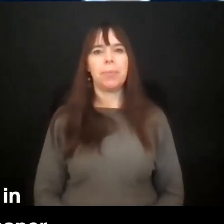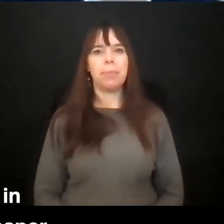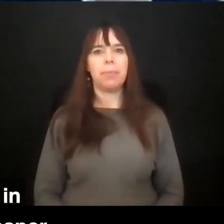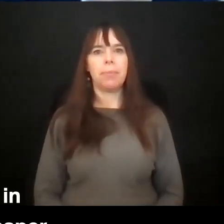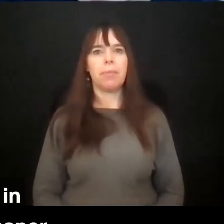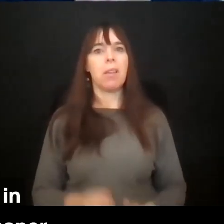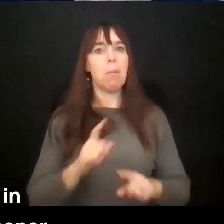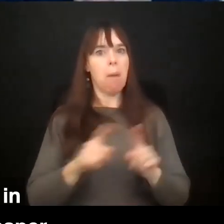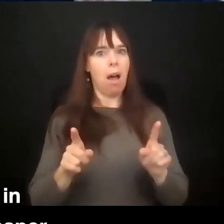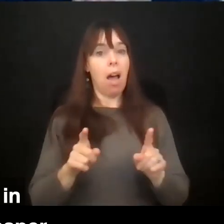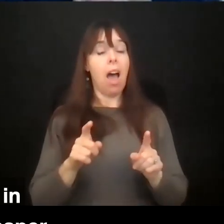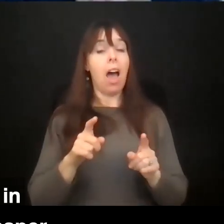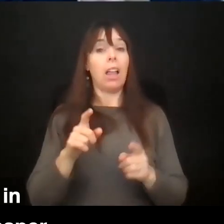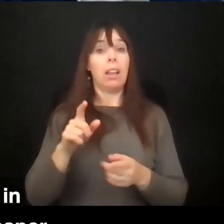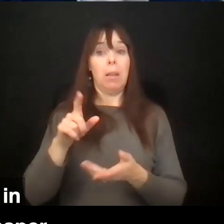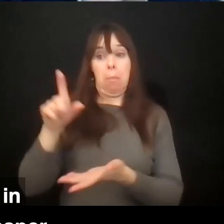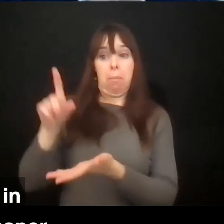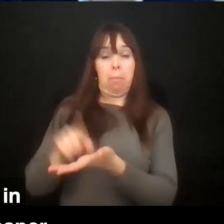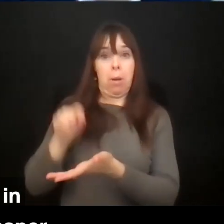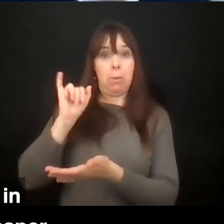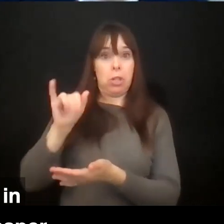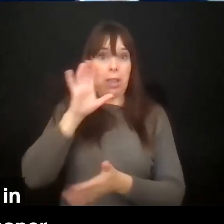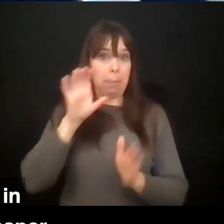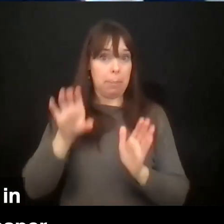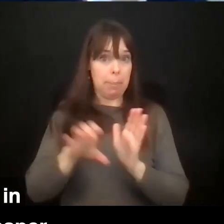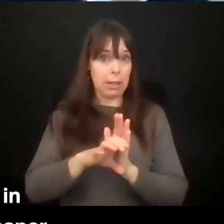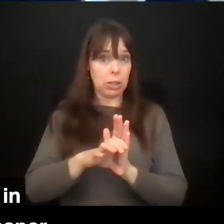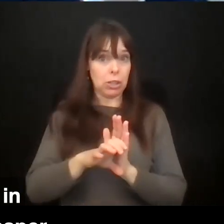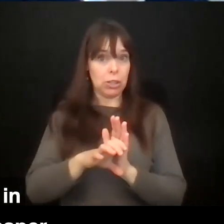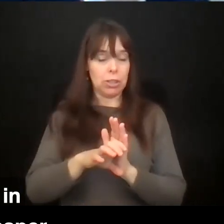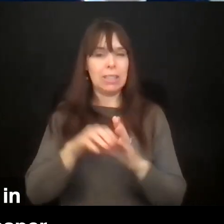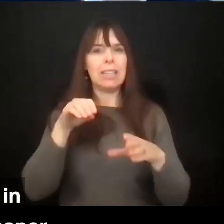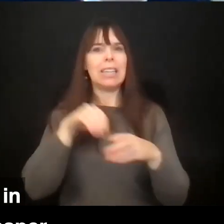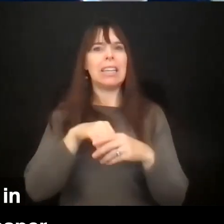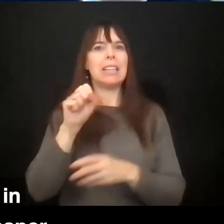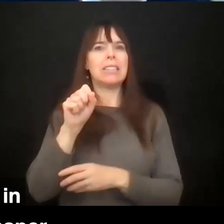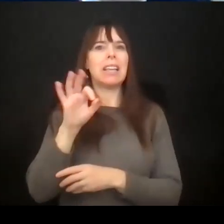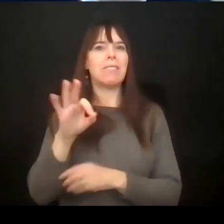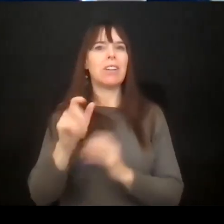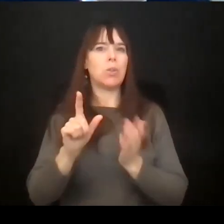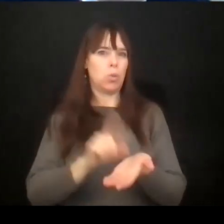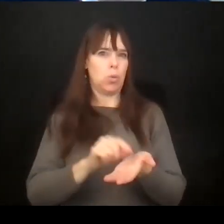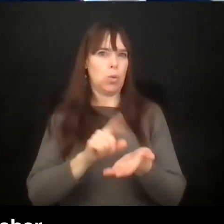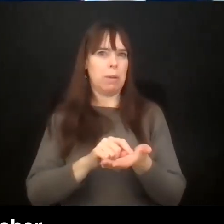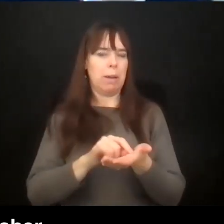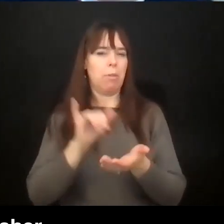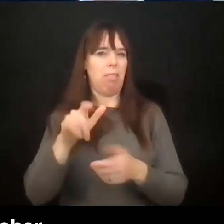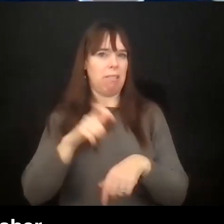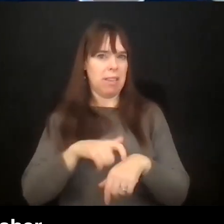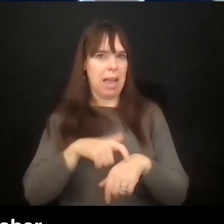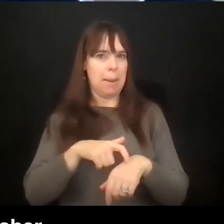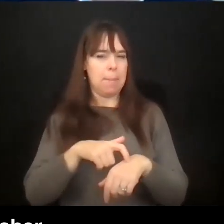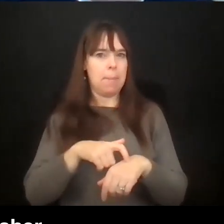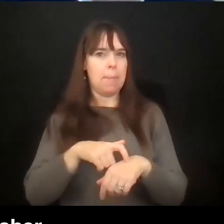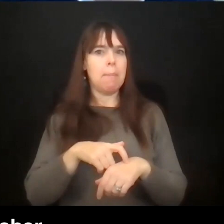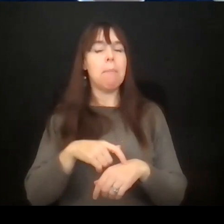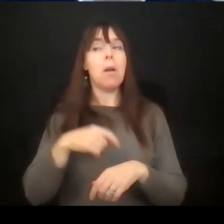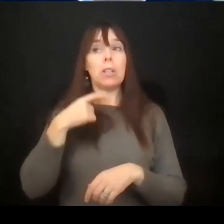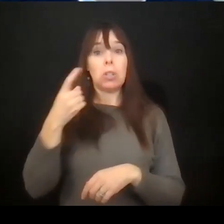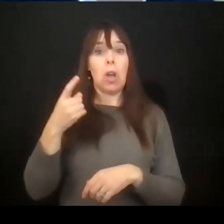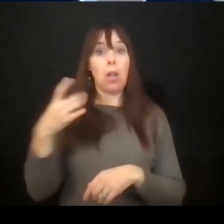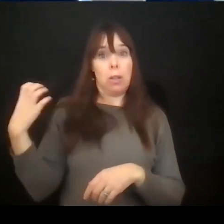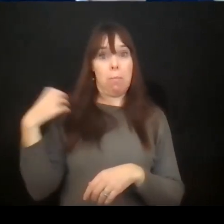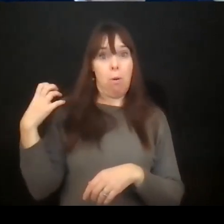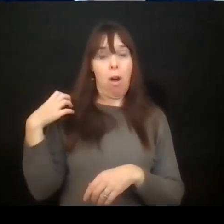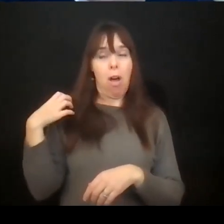But she publishes it in a San Francisco newspaper, and she tells her publisher